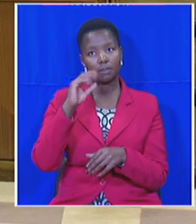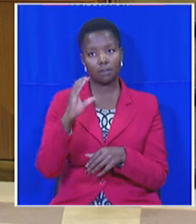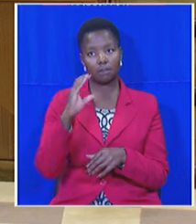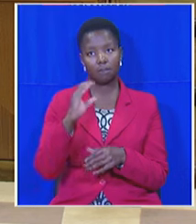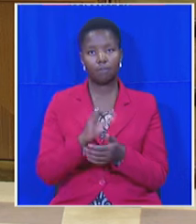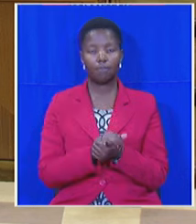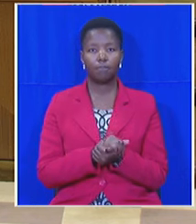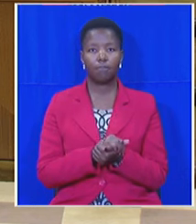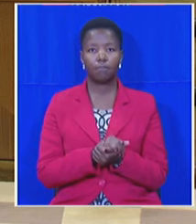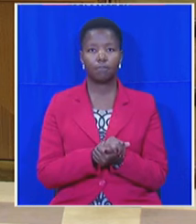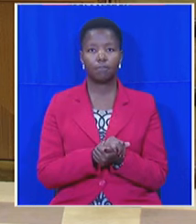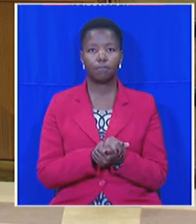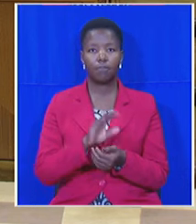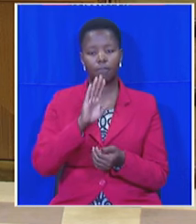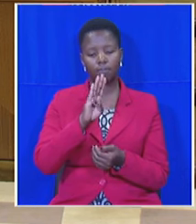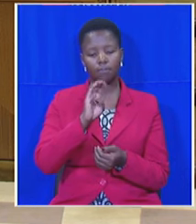Honorable Beekman.